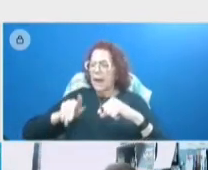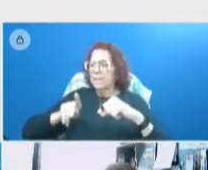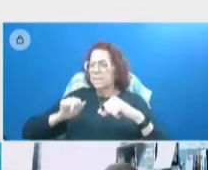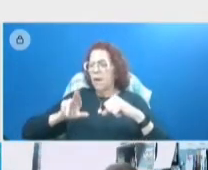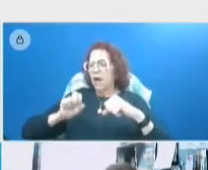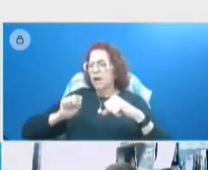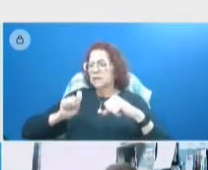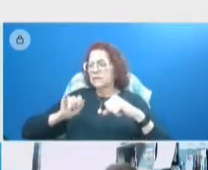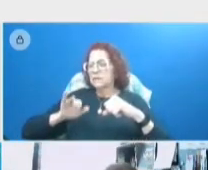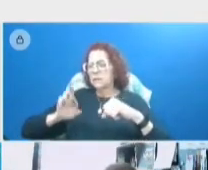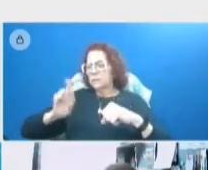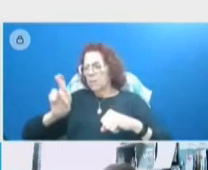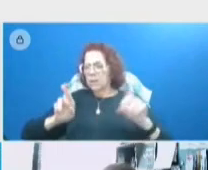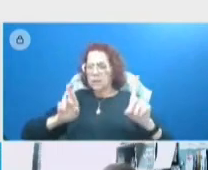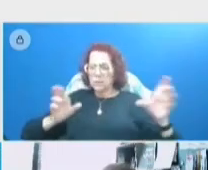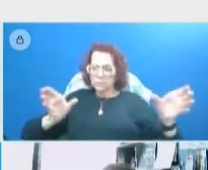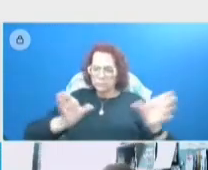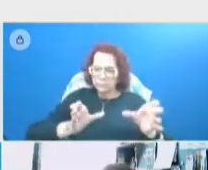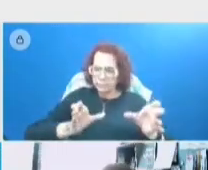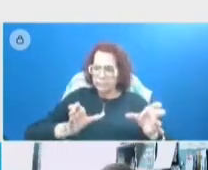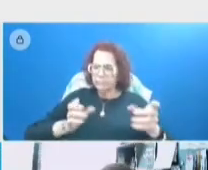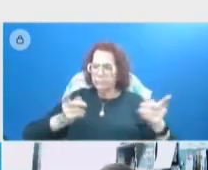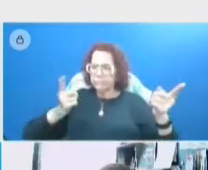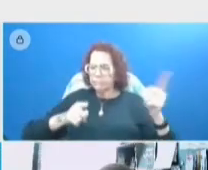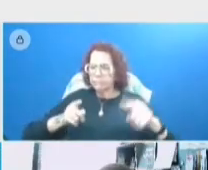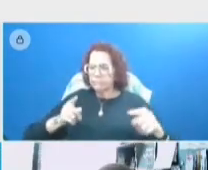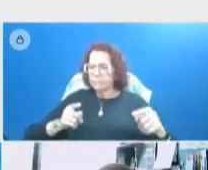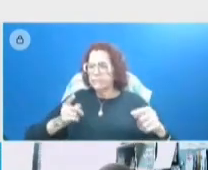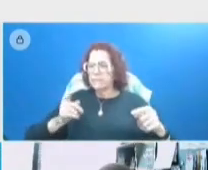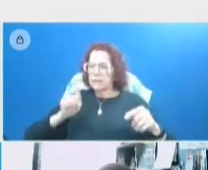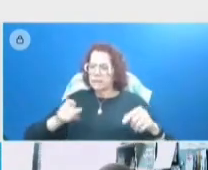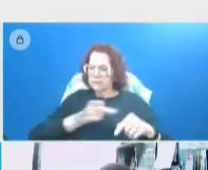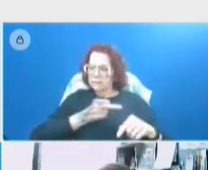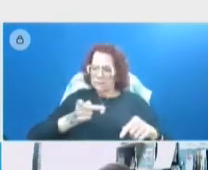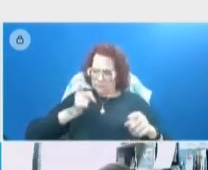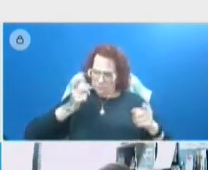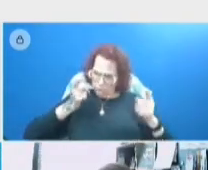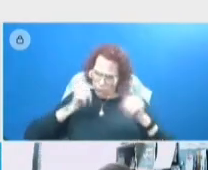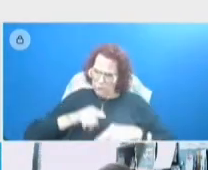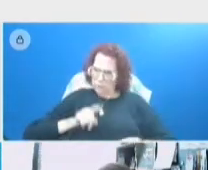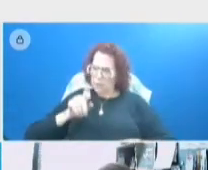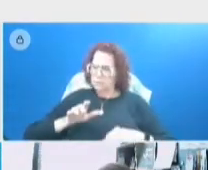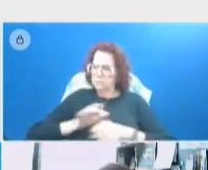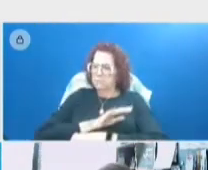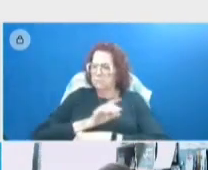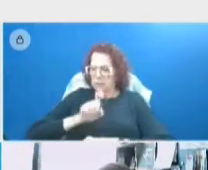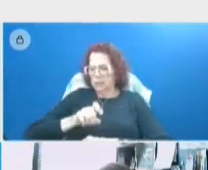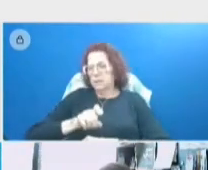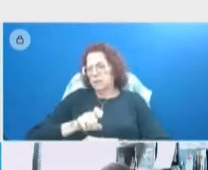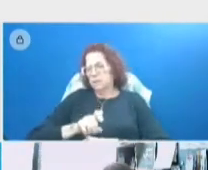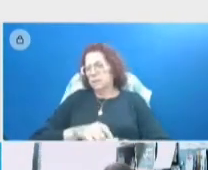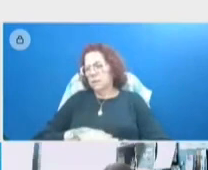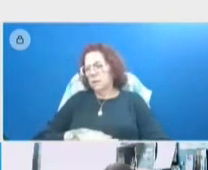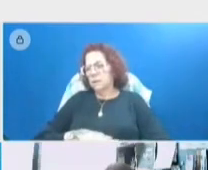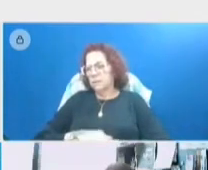unanimous basis, the Election Commissioners Association are also seeking the legislature to.